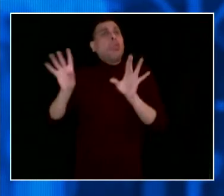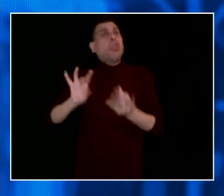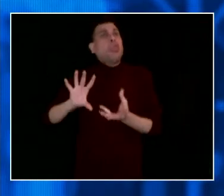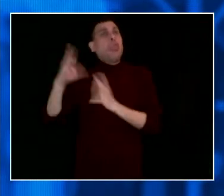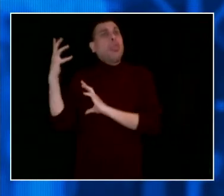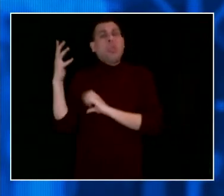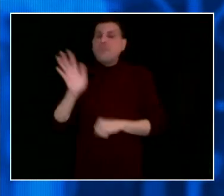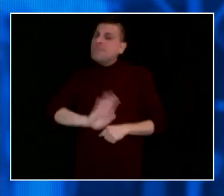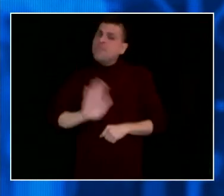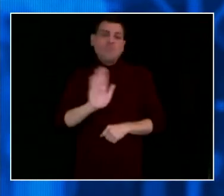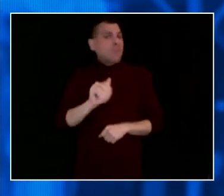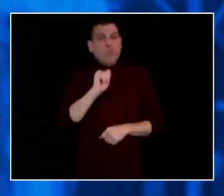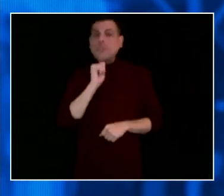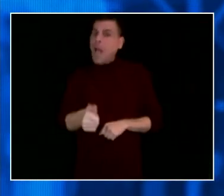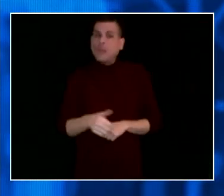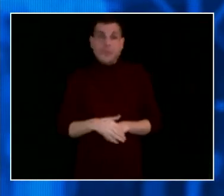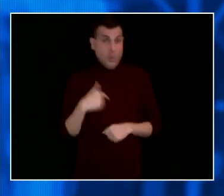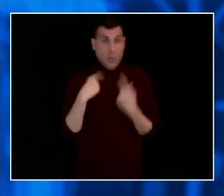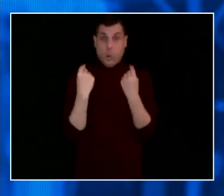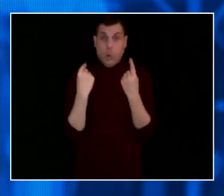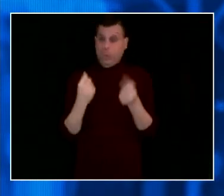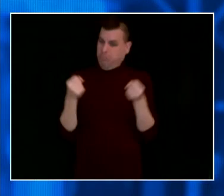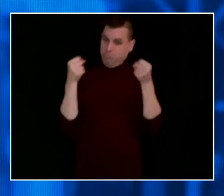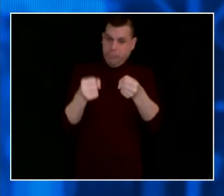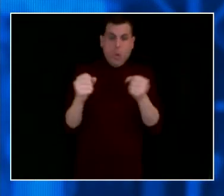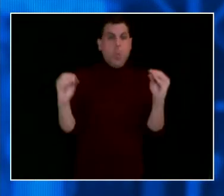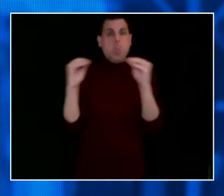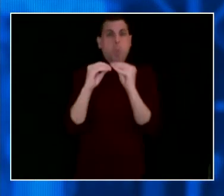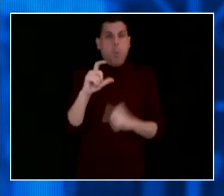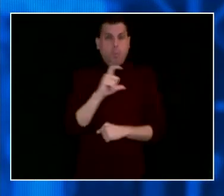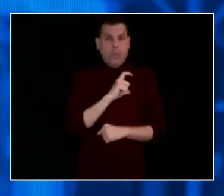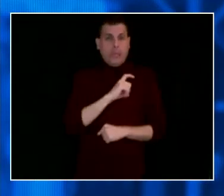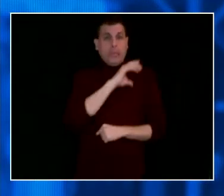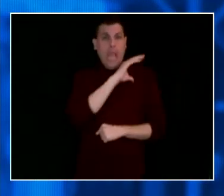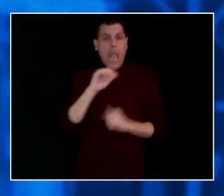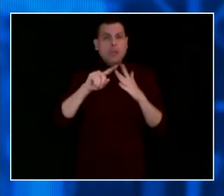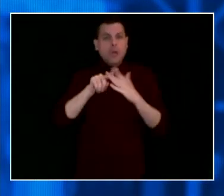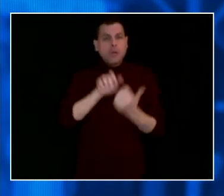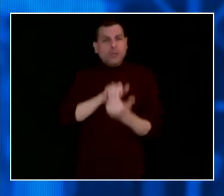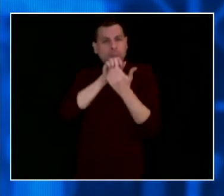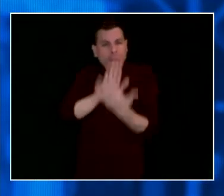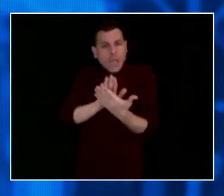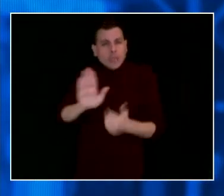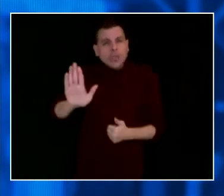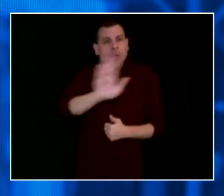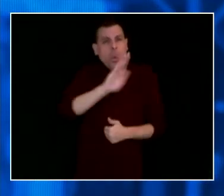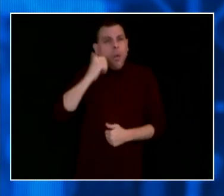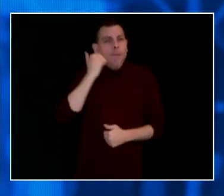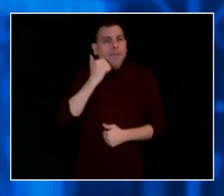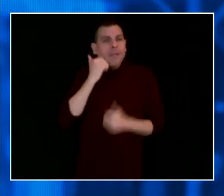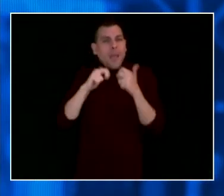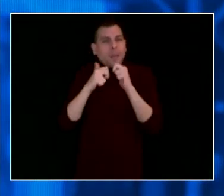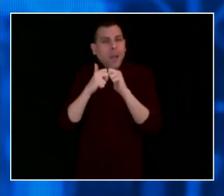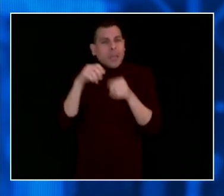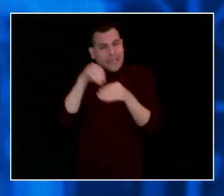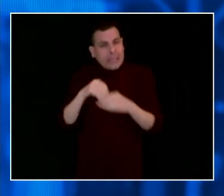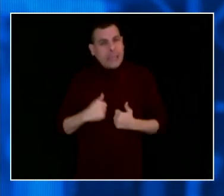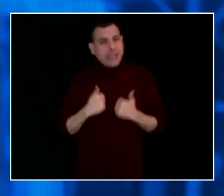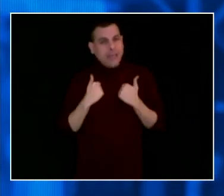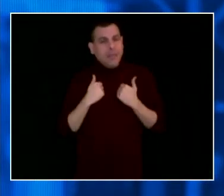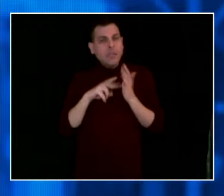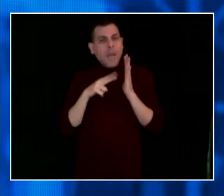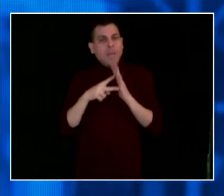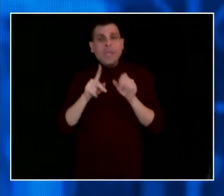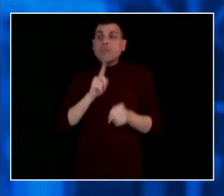more officers on the beat to tackling the quality of life issues that families care about, we have stayed true to that mission and